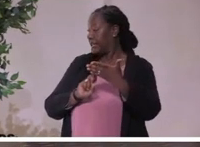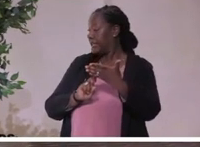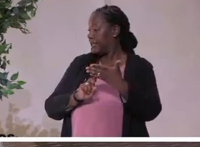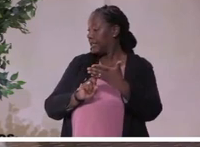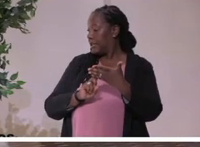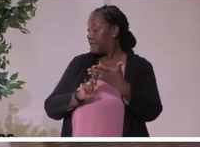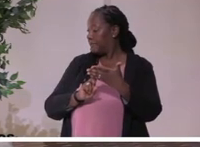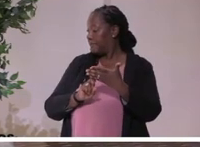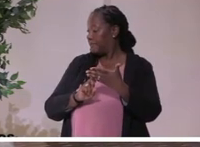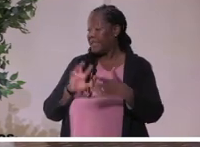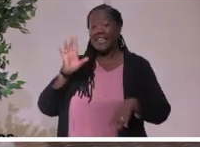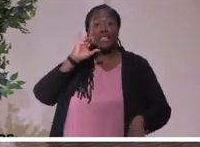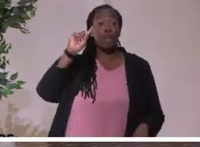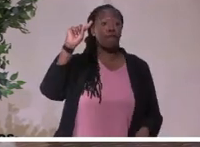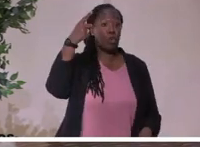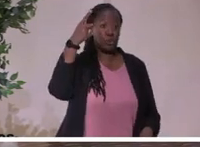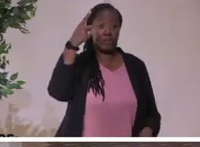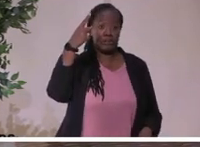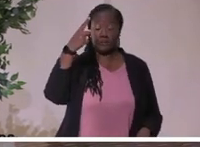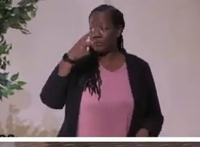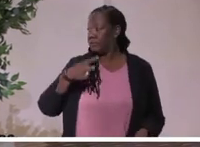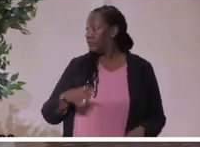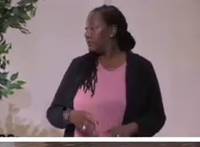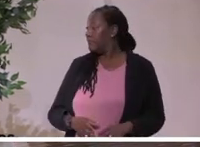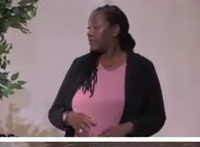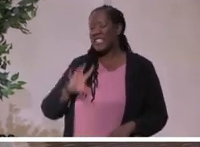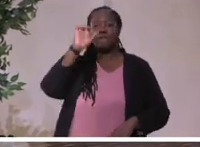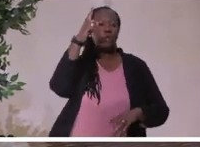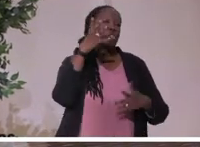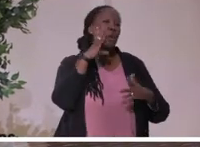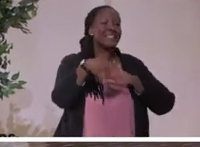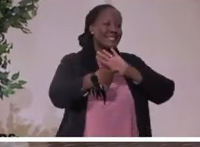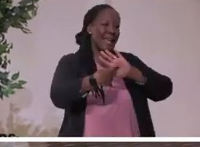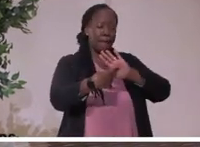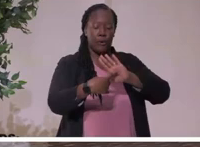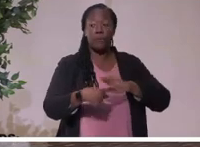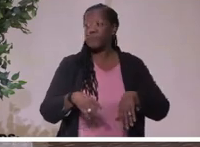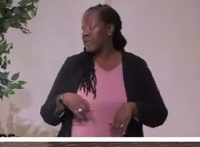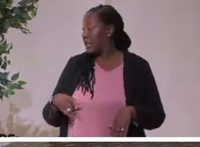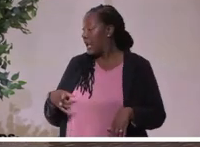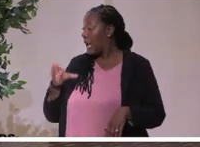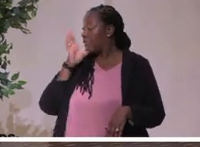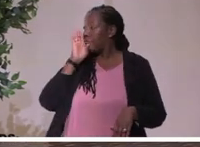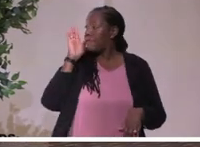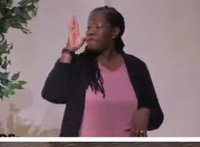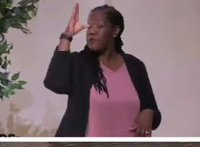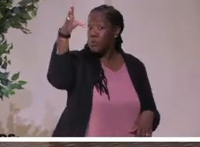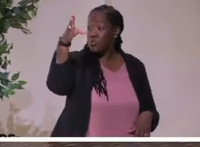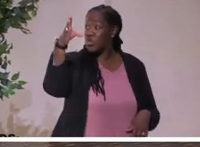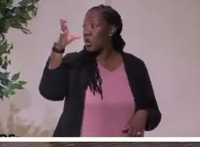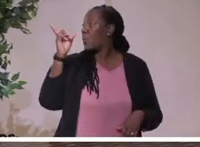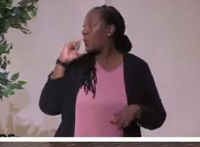This piece is a first piece. It's for sample, but the future production ones will be utilizing